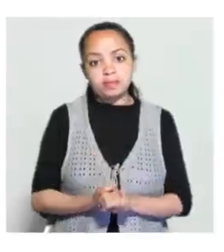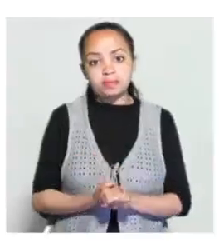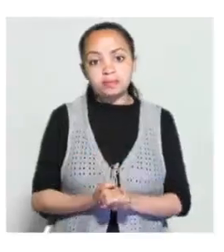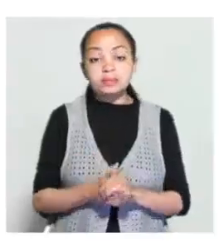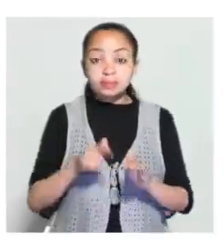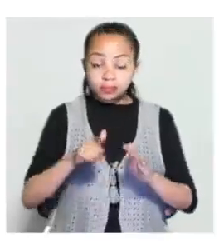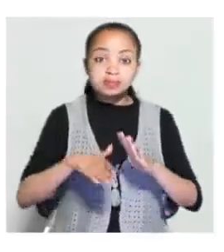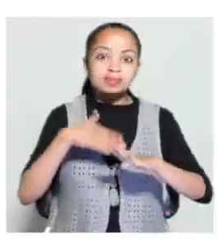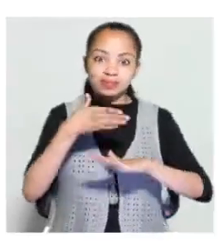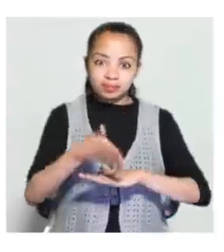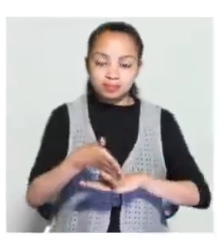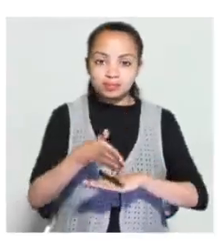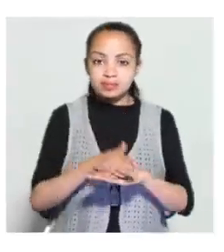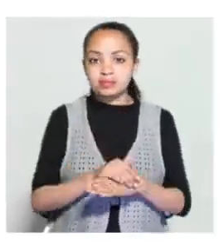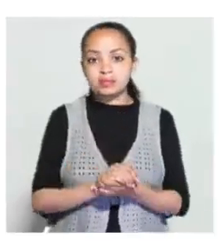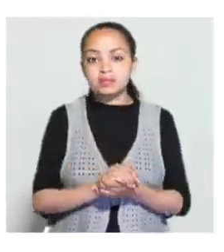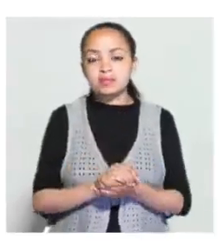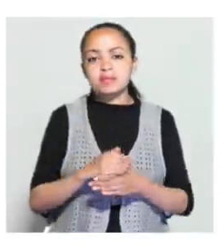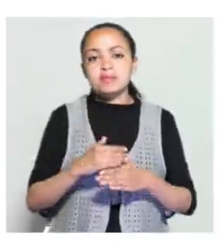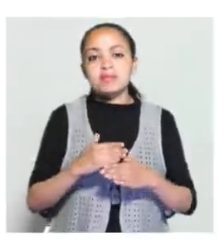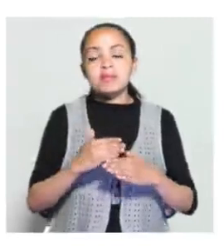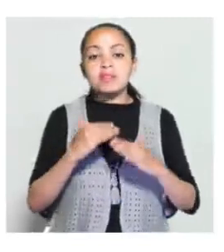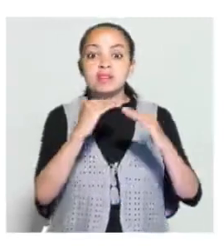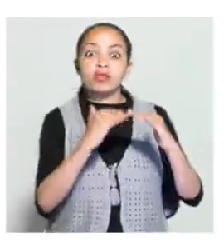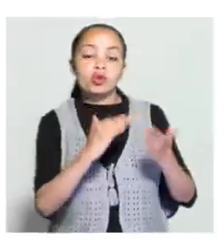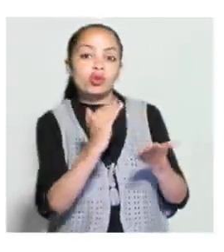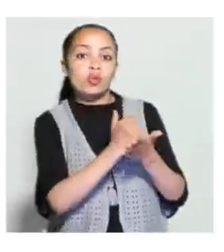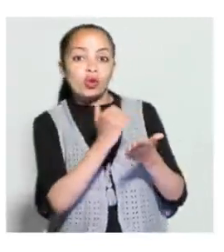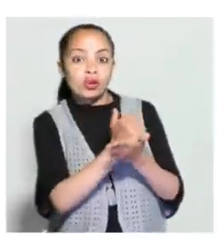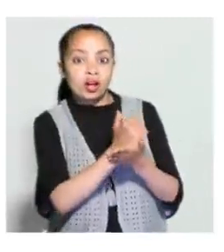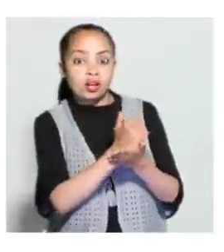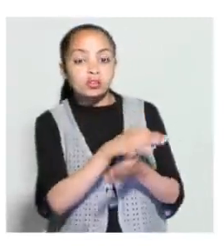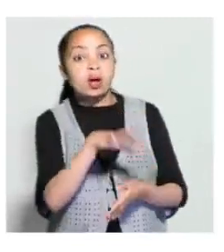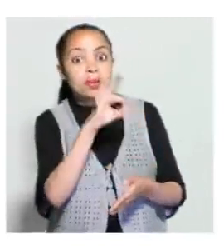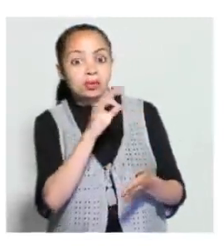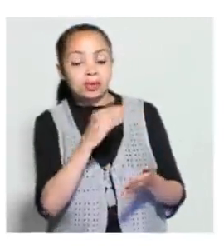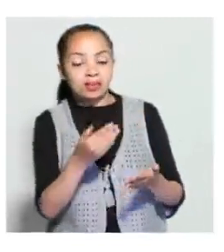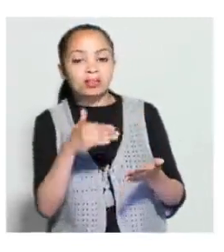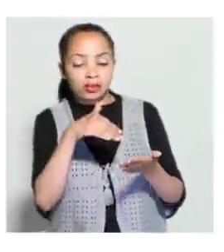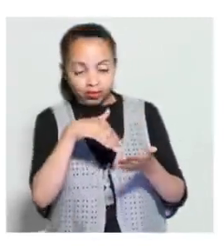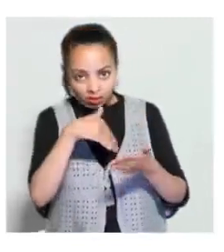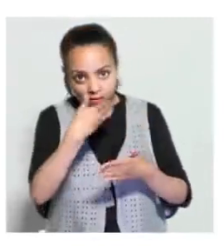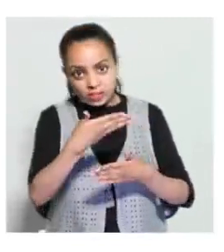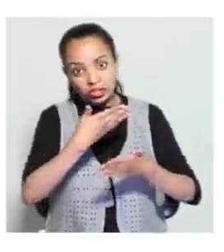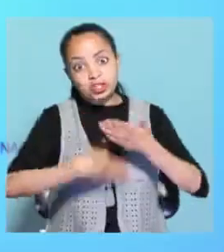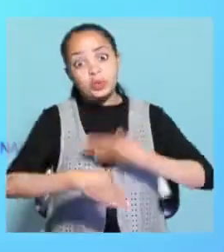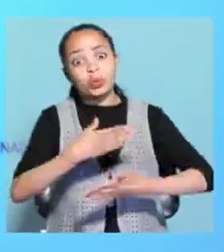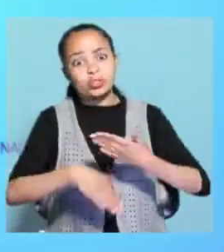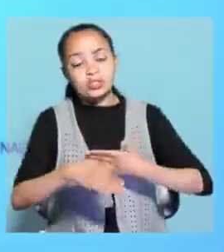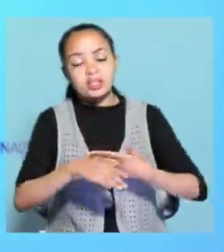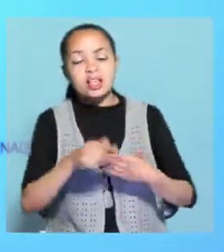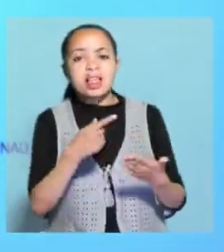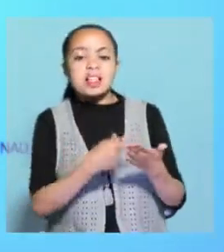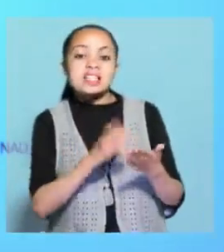Then after, the following product can be obtained after regeneration. Here there